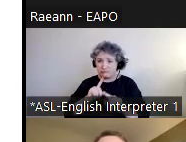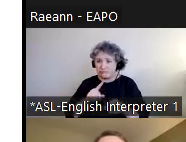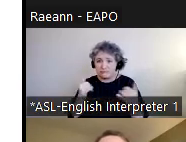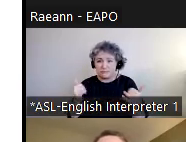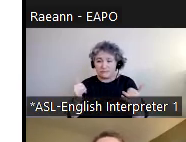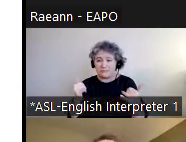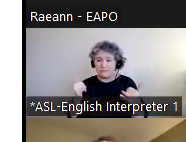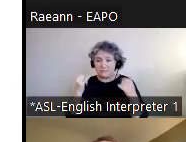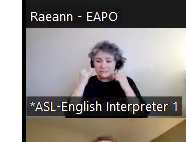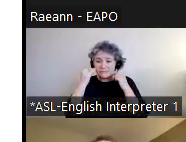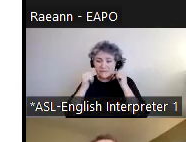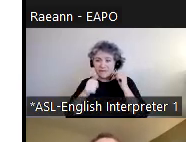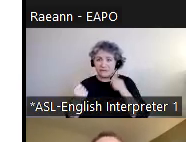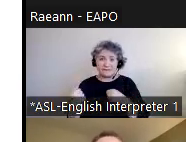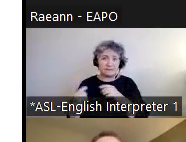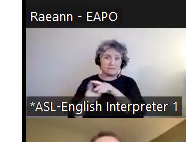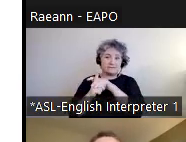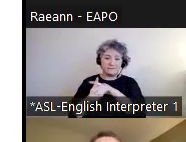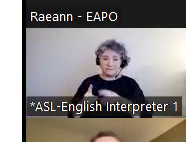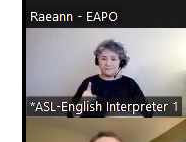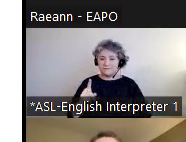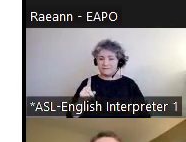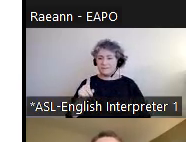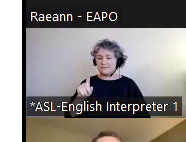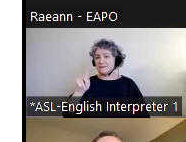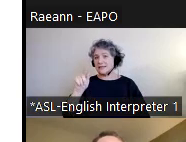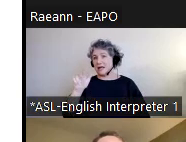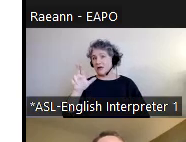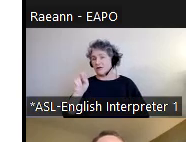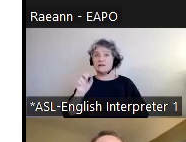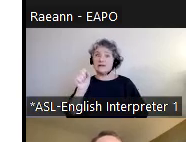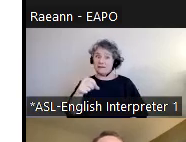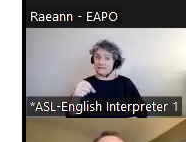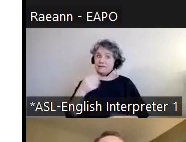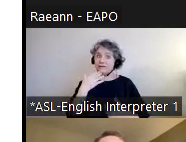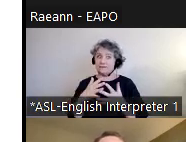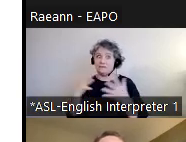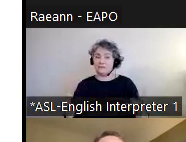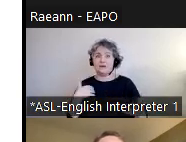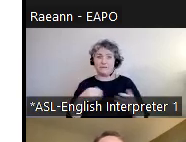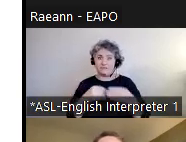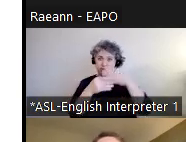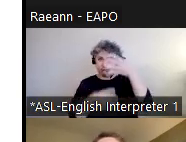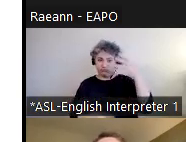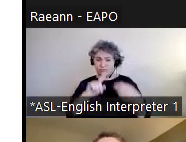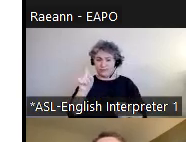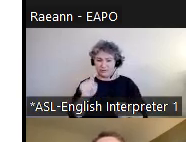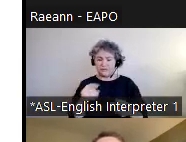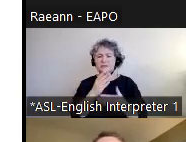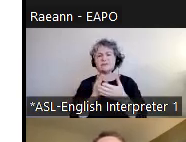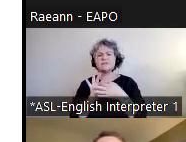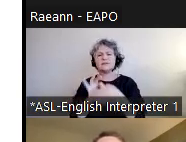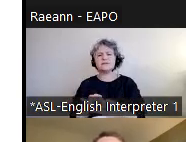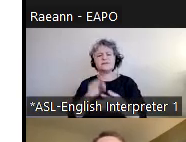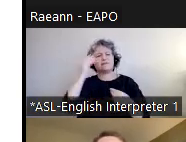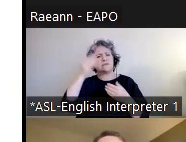Thank you so much, Megan. Yes, we do have quite a few questions here. And some of the questions are related to information that Megan will cover